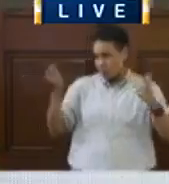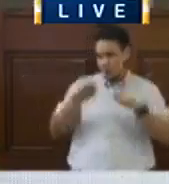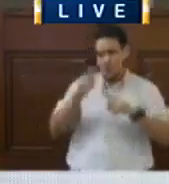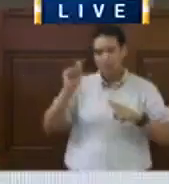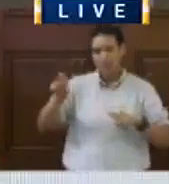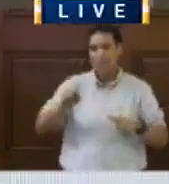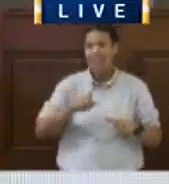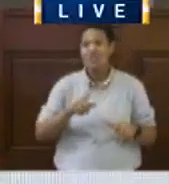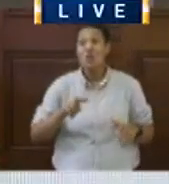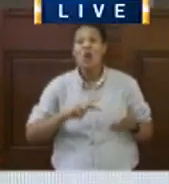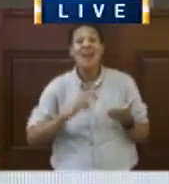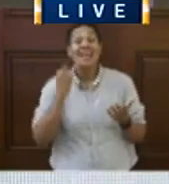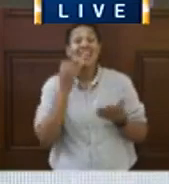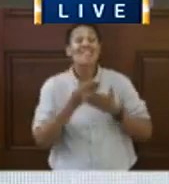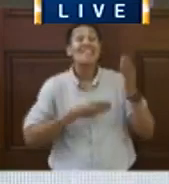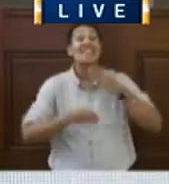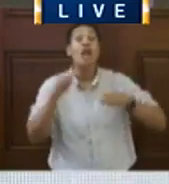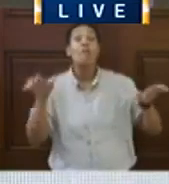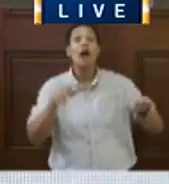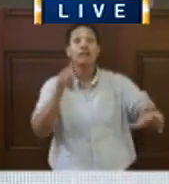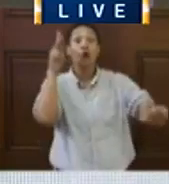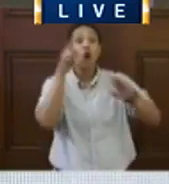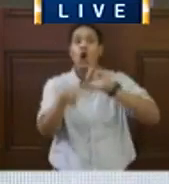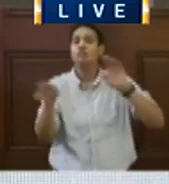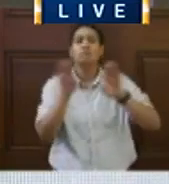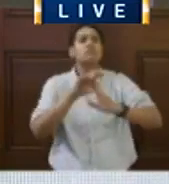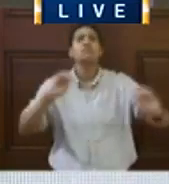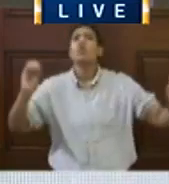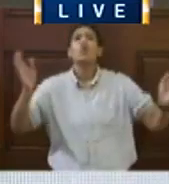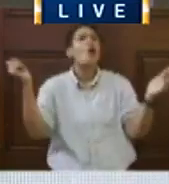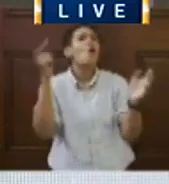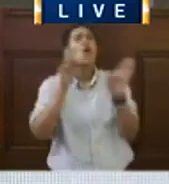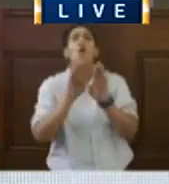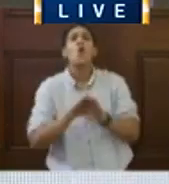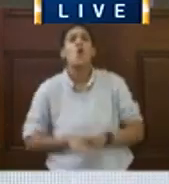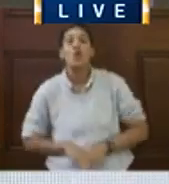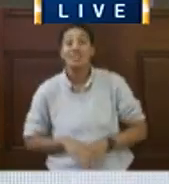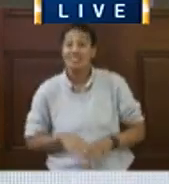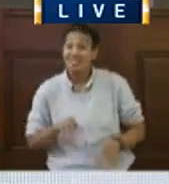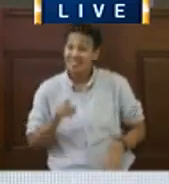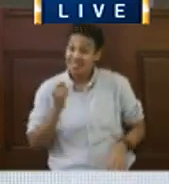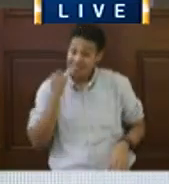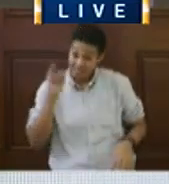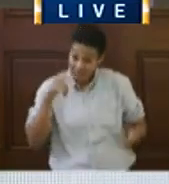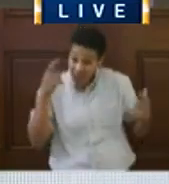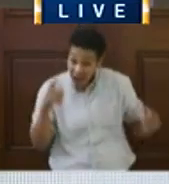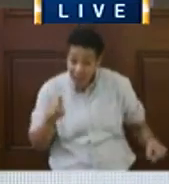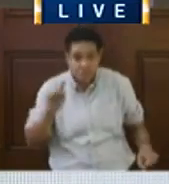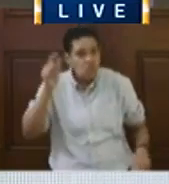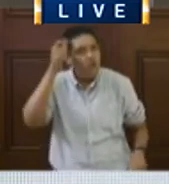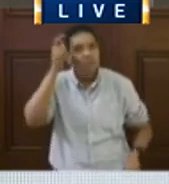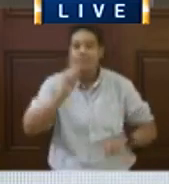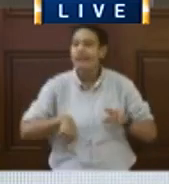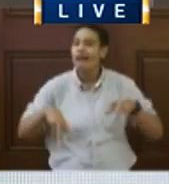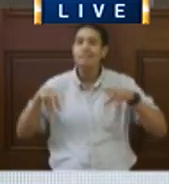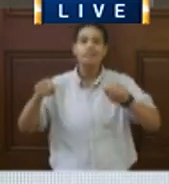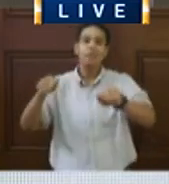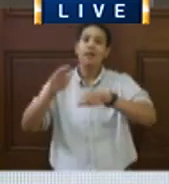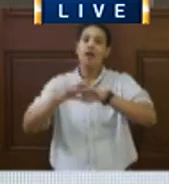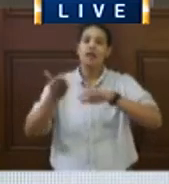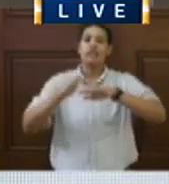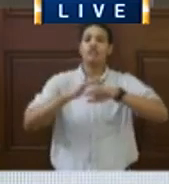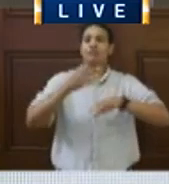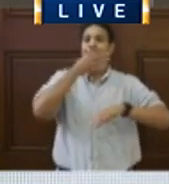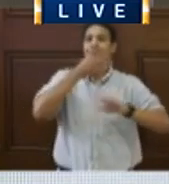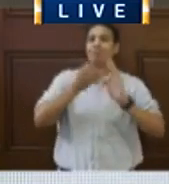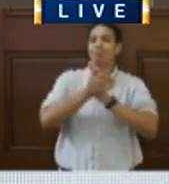economic activity lessens the ability of the government to actually spend on increasing the capacity of the